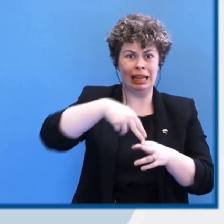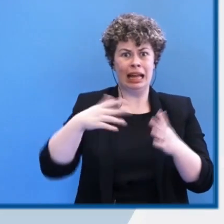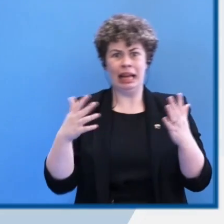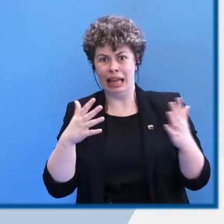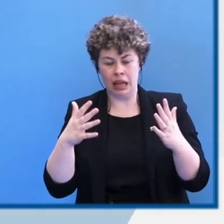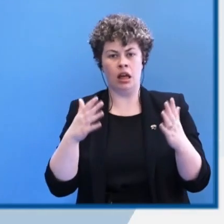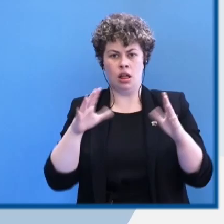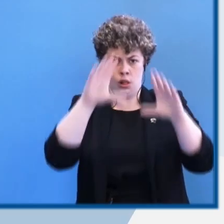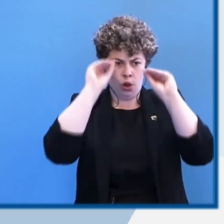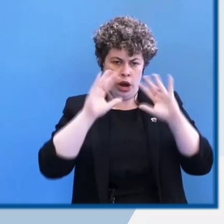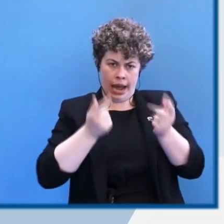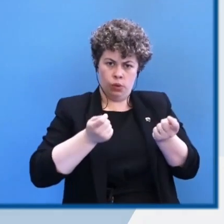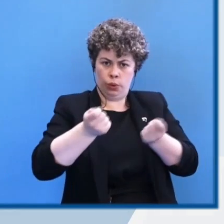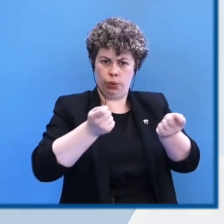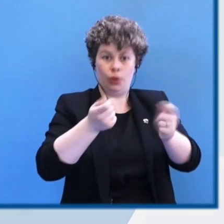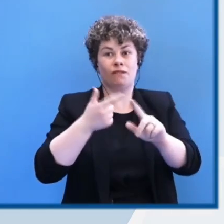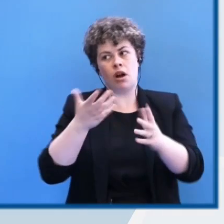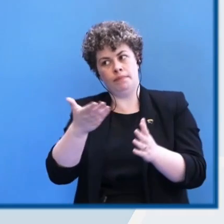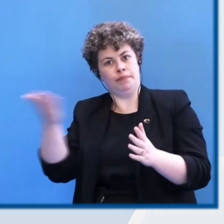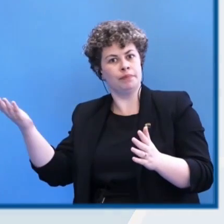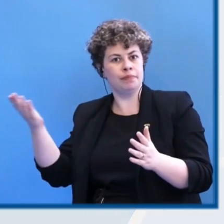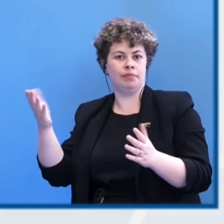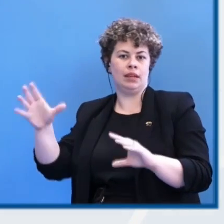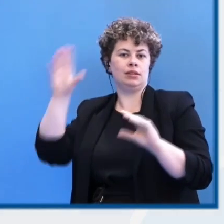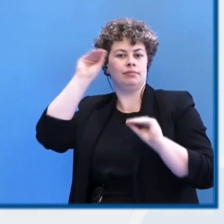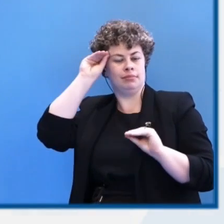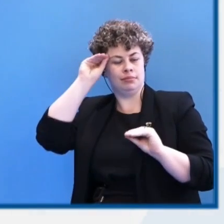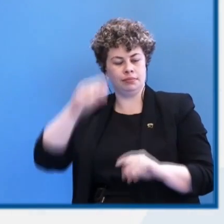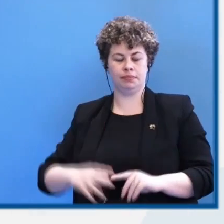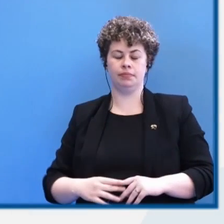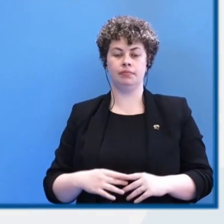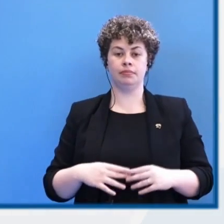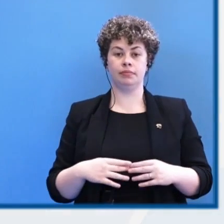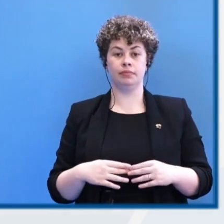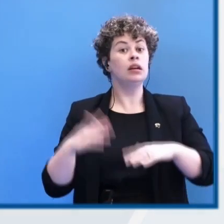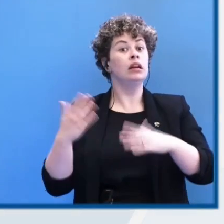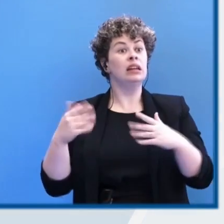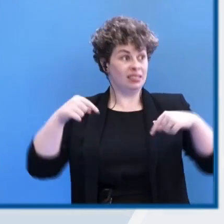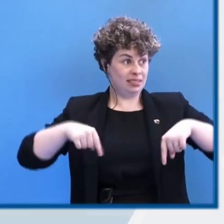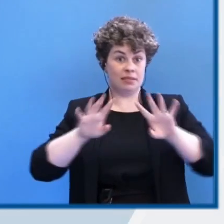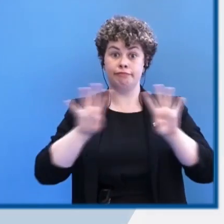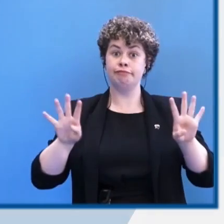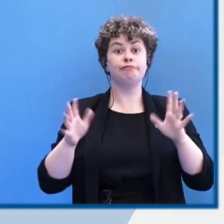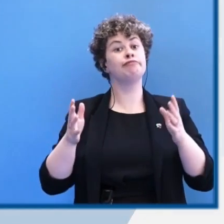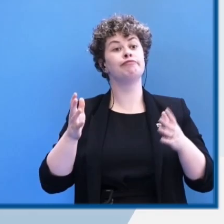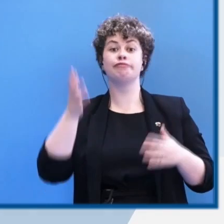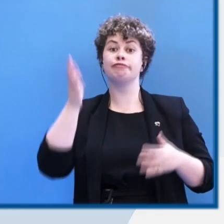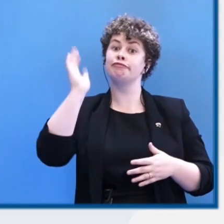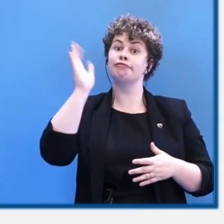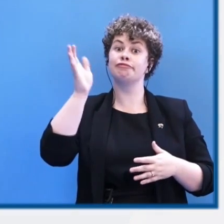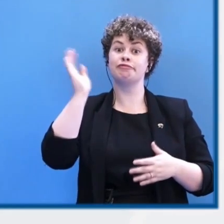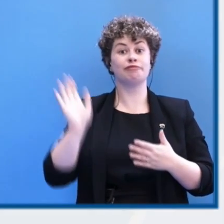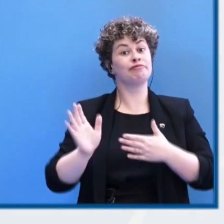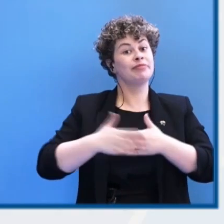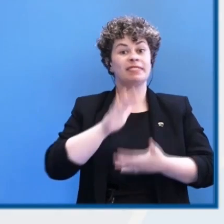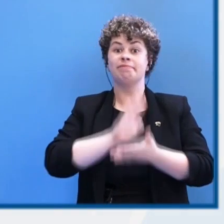world. The recommendations that come out of this panel will contribute in several different ways. It will be part